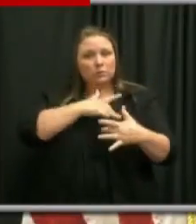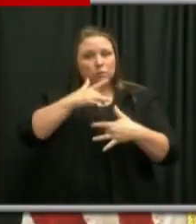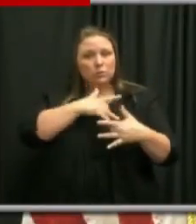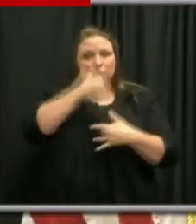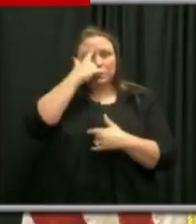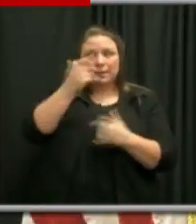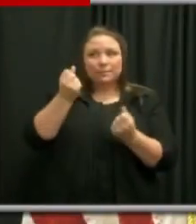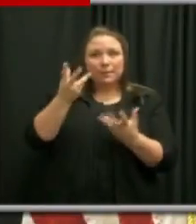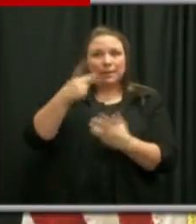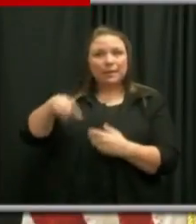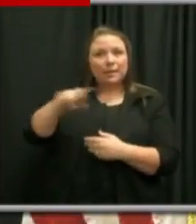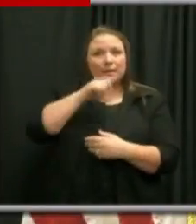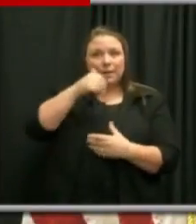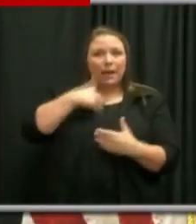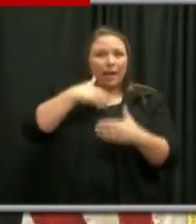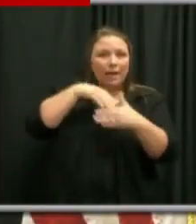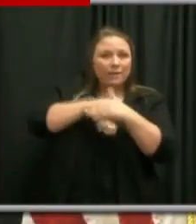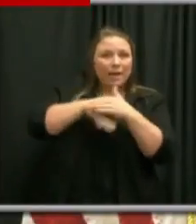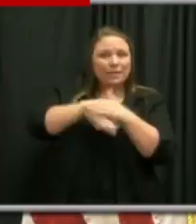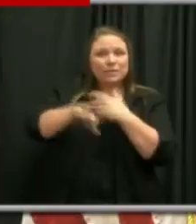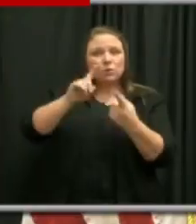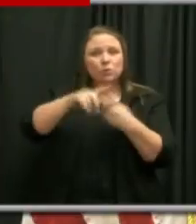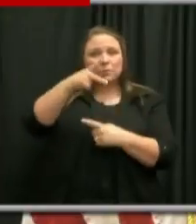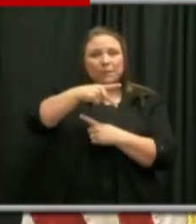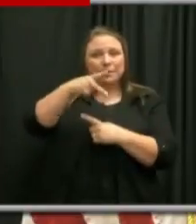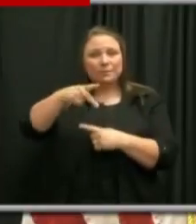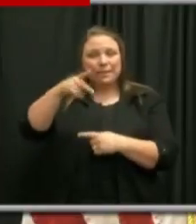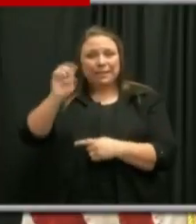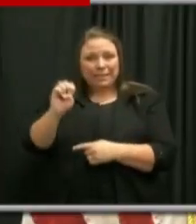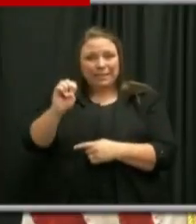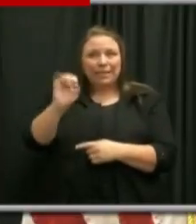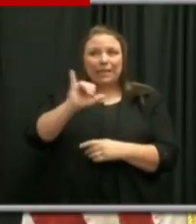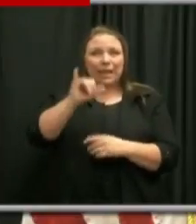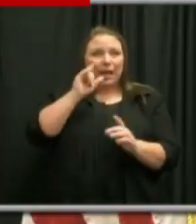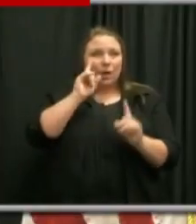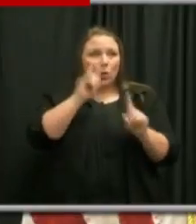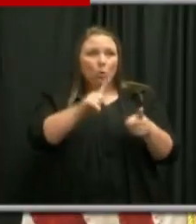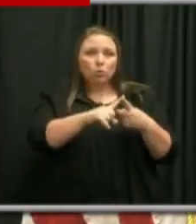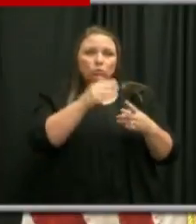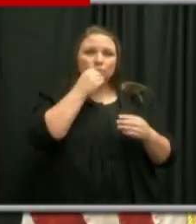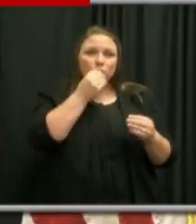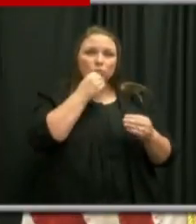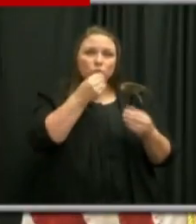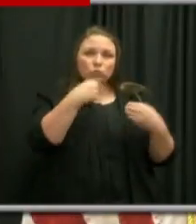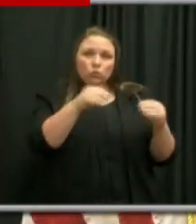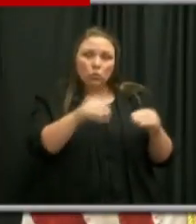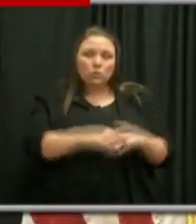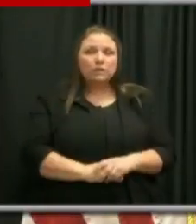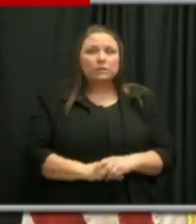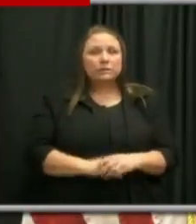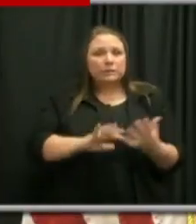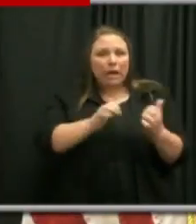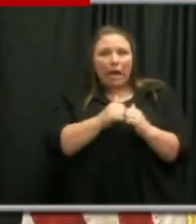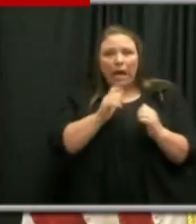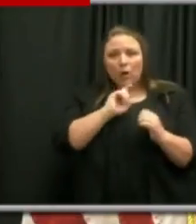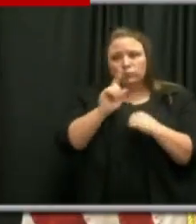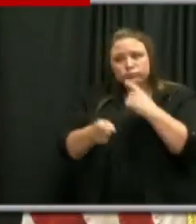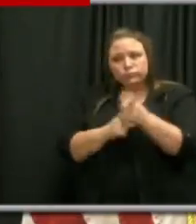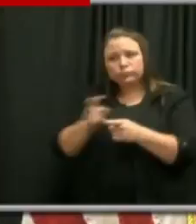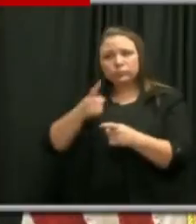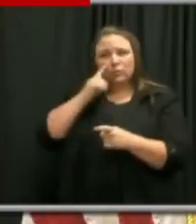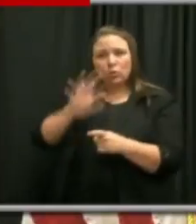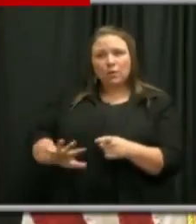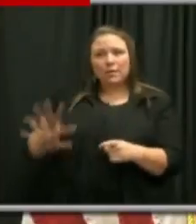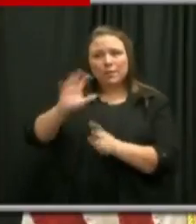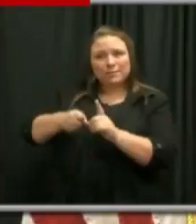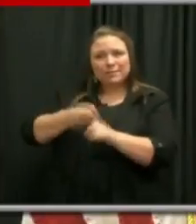lot of them don't have access to personal protective equipment like in grocery stores. Just wanted to know how you're working on getting that equipment for the areas hit